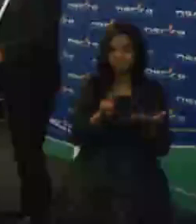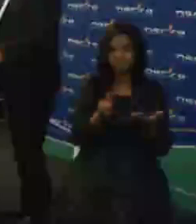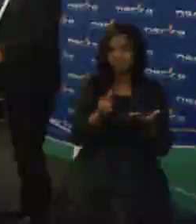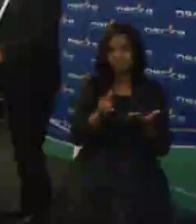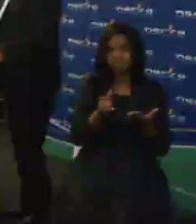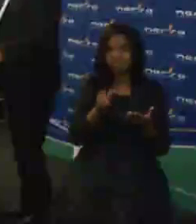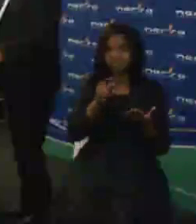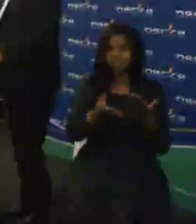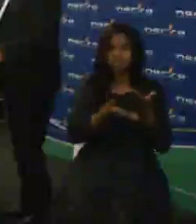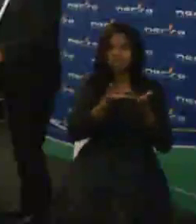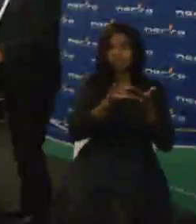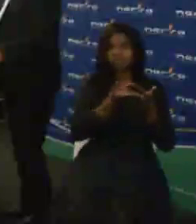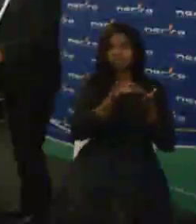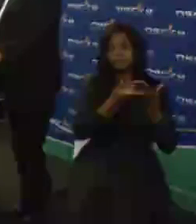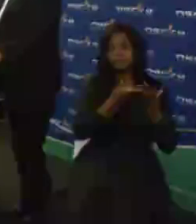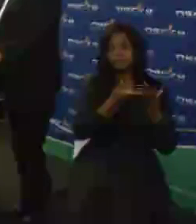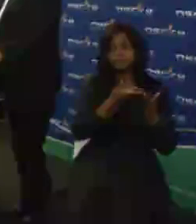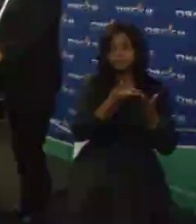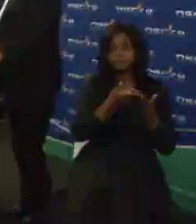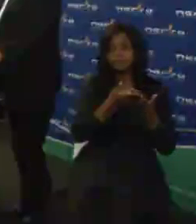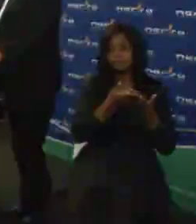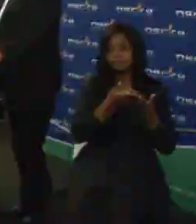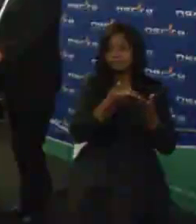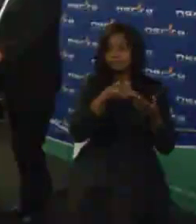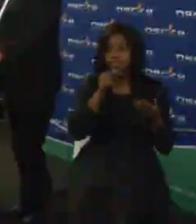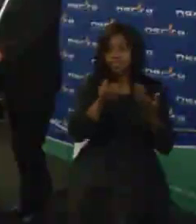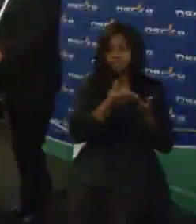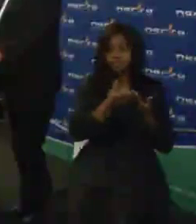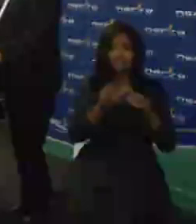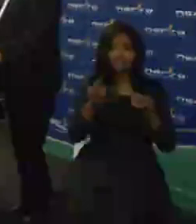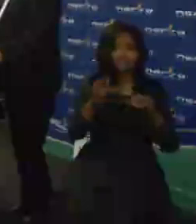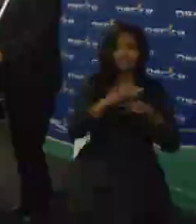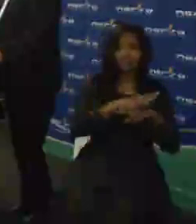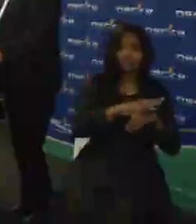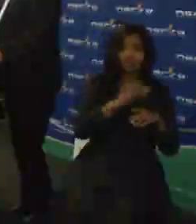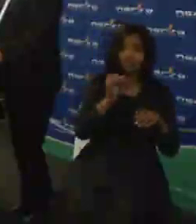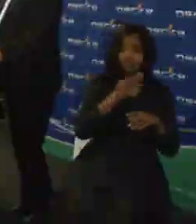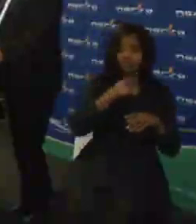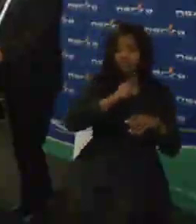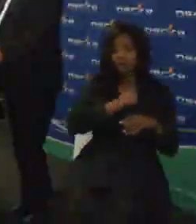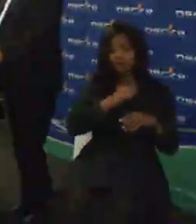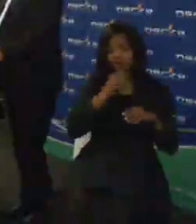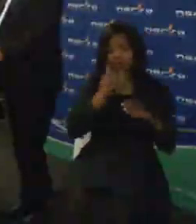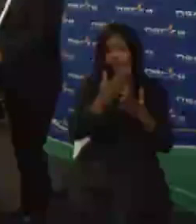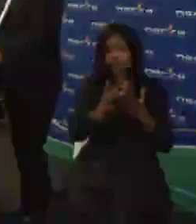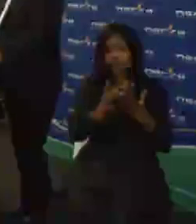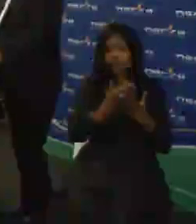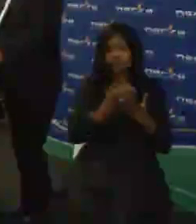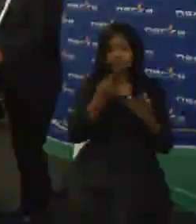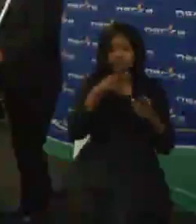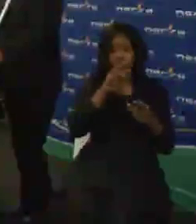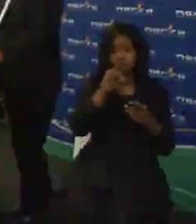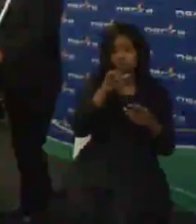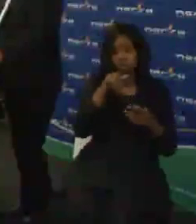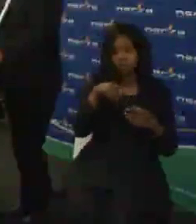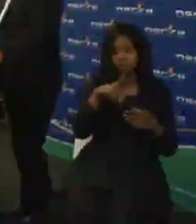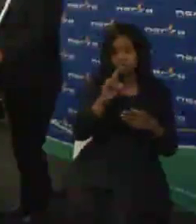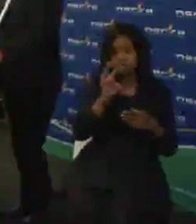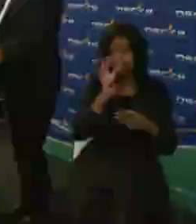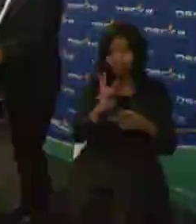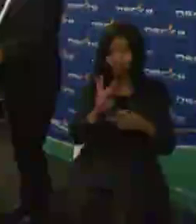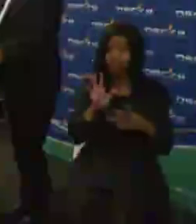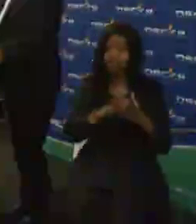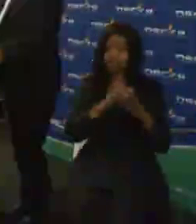the updated impact of our application, Chairperson, for MYPD4,